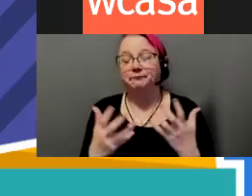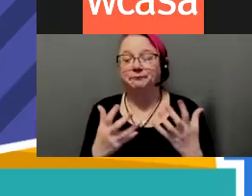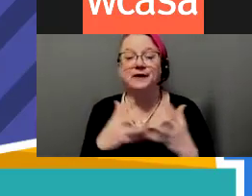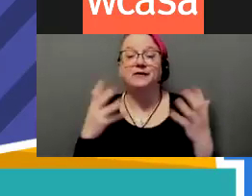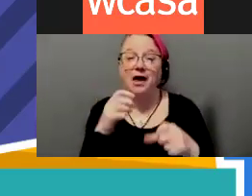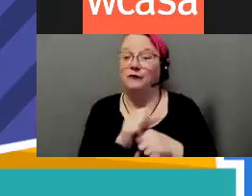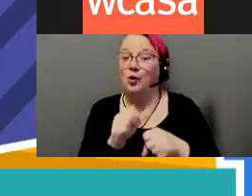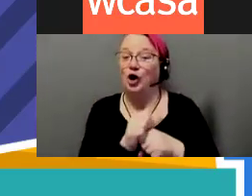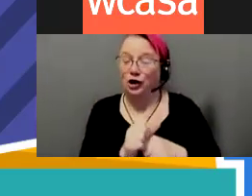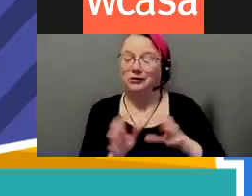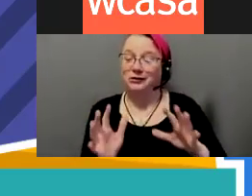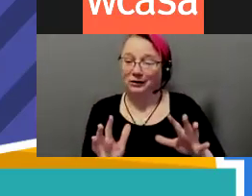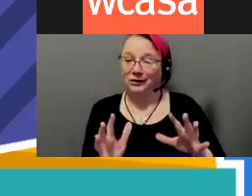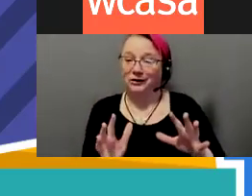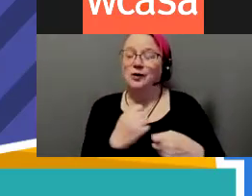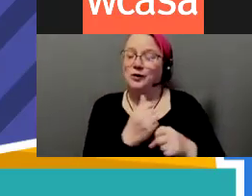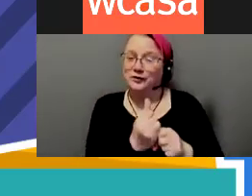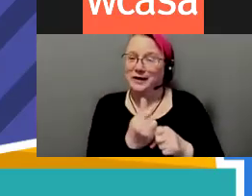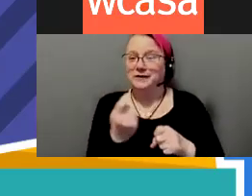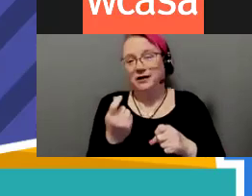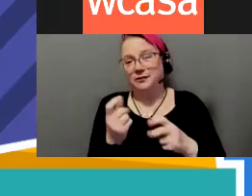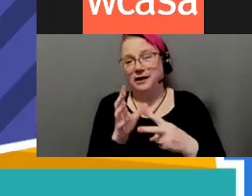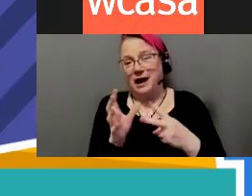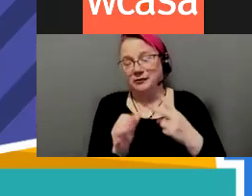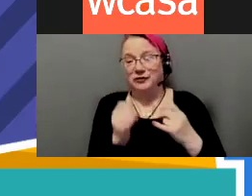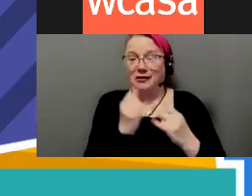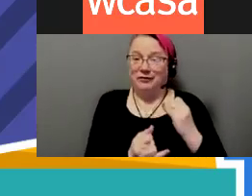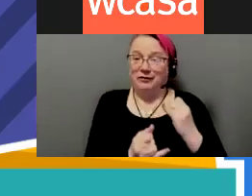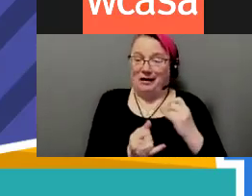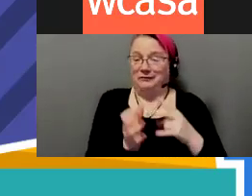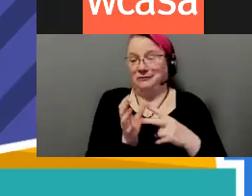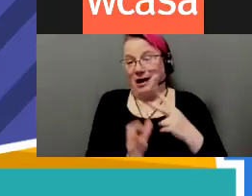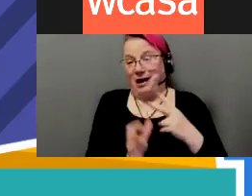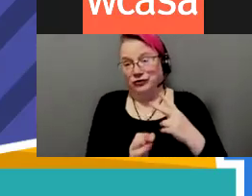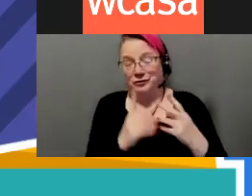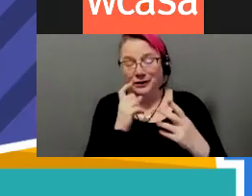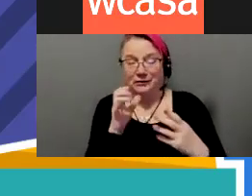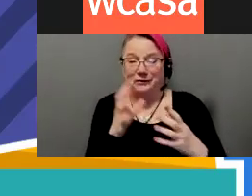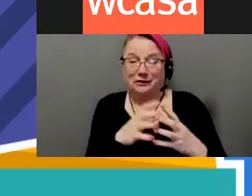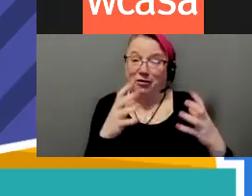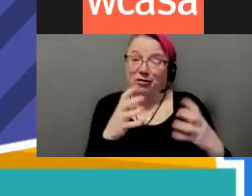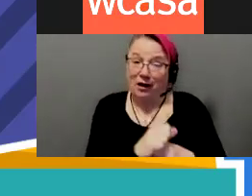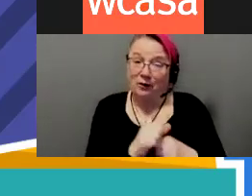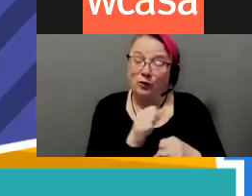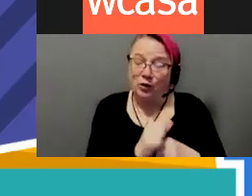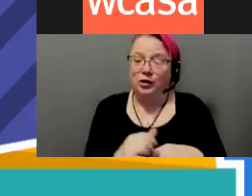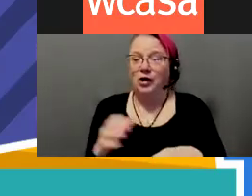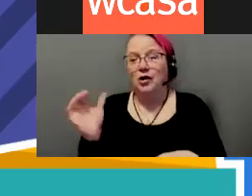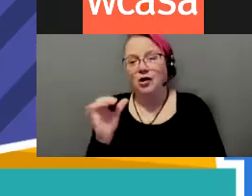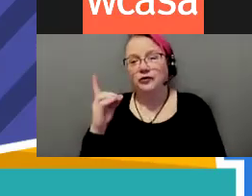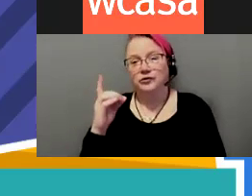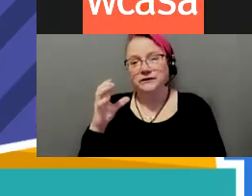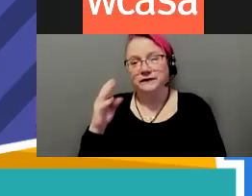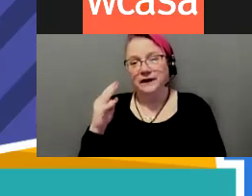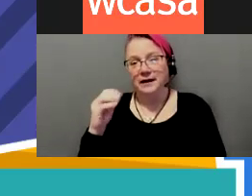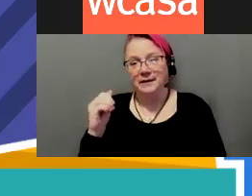work, excuse me, which makes it sort of an option of last resort for that reason. Another problem is that DCMA takedown